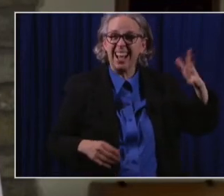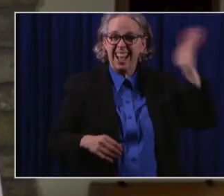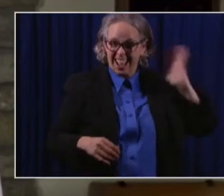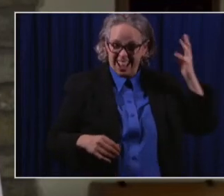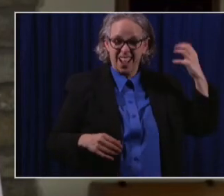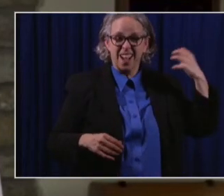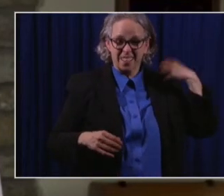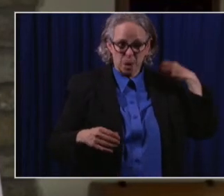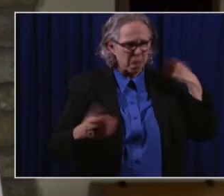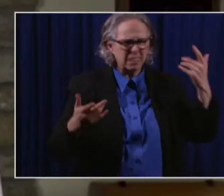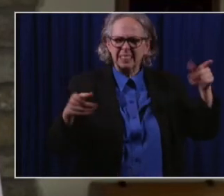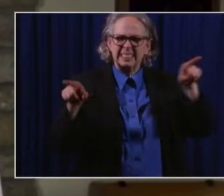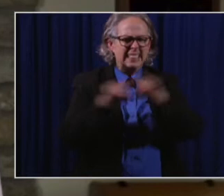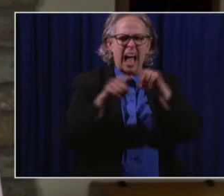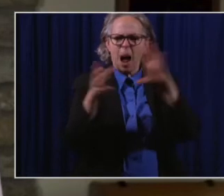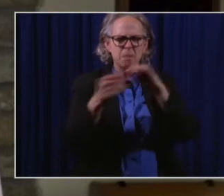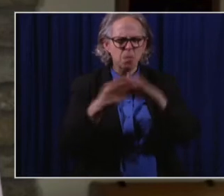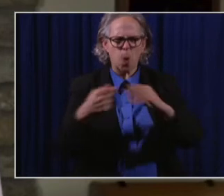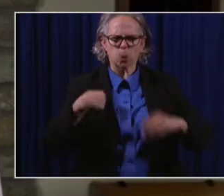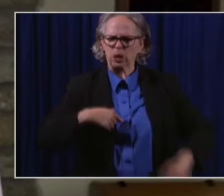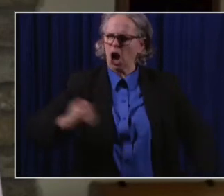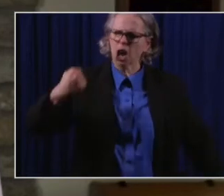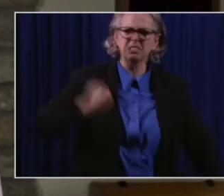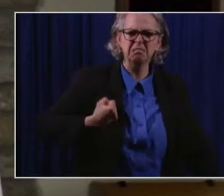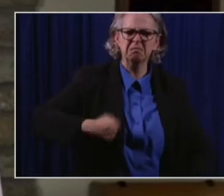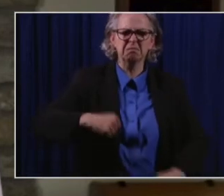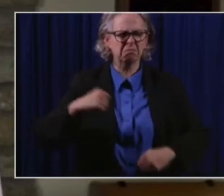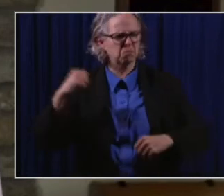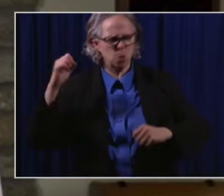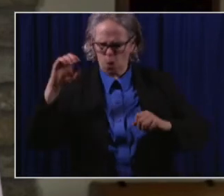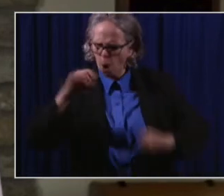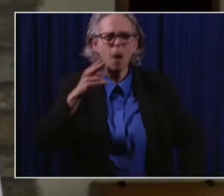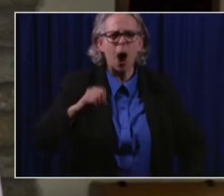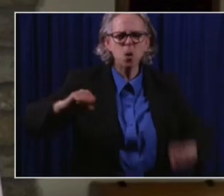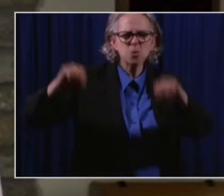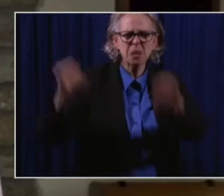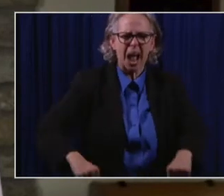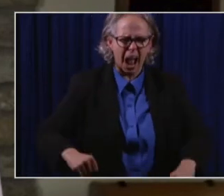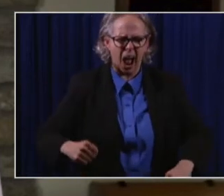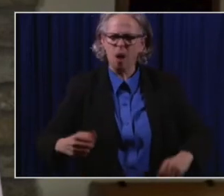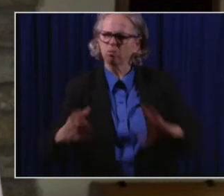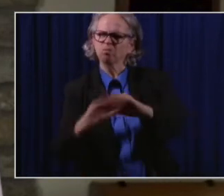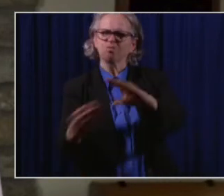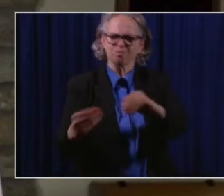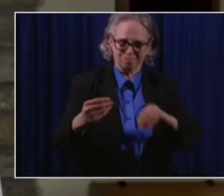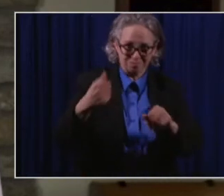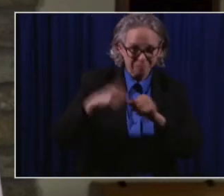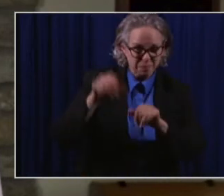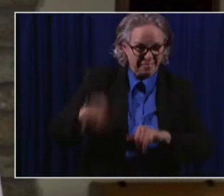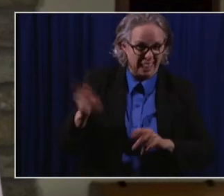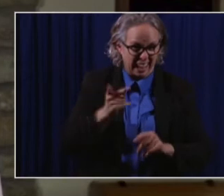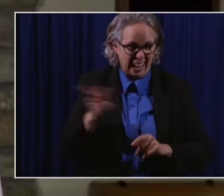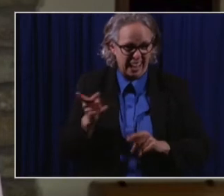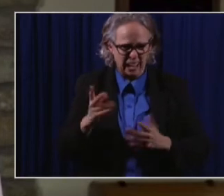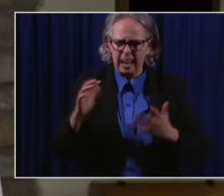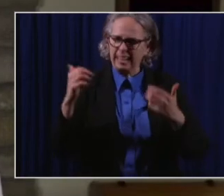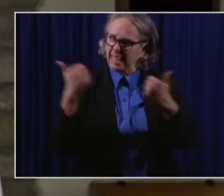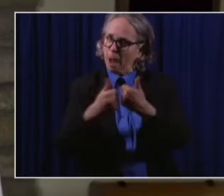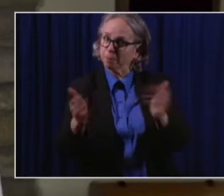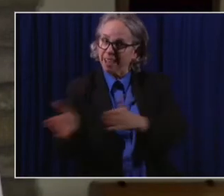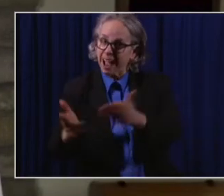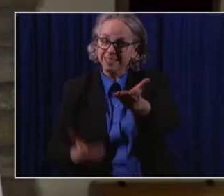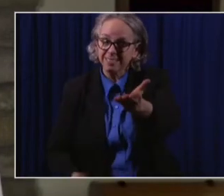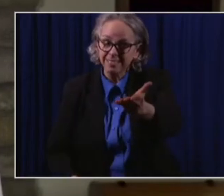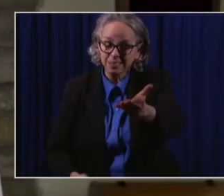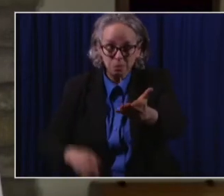there. And that's really where this game is. We can see the end. And we don't